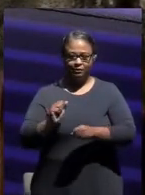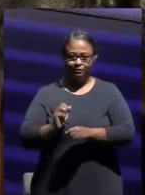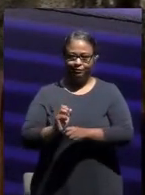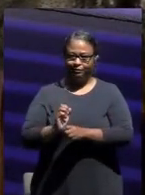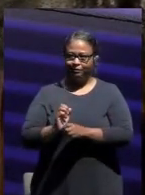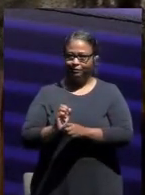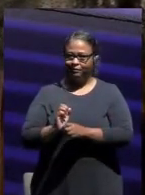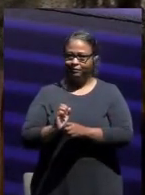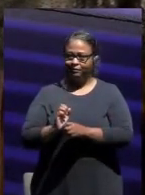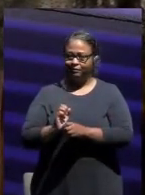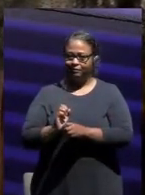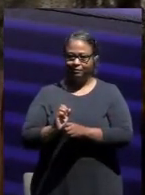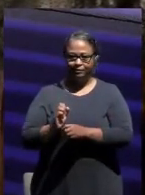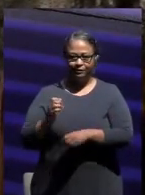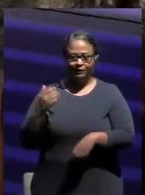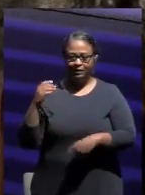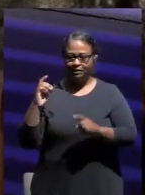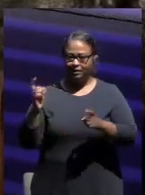provisional healing.